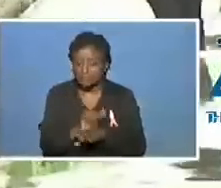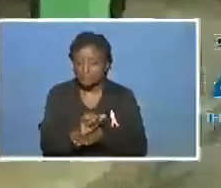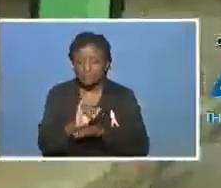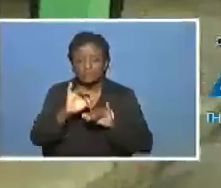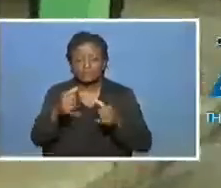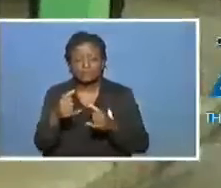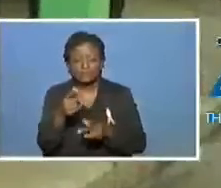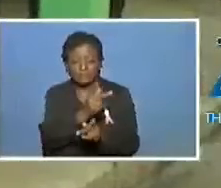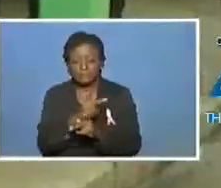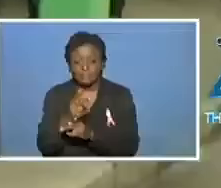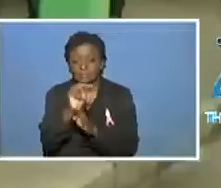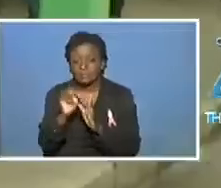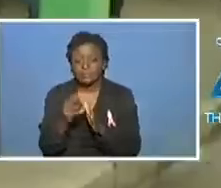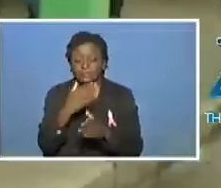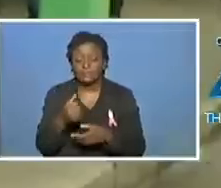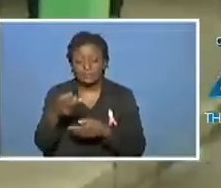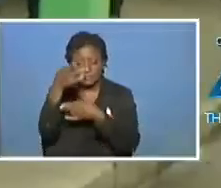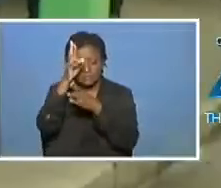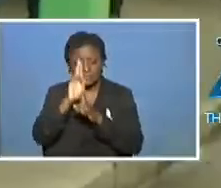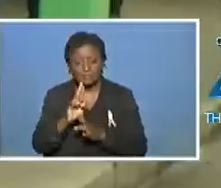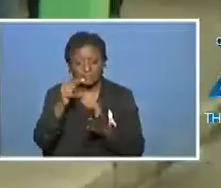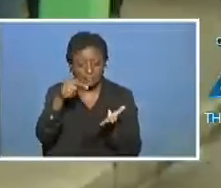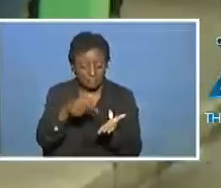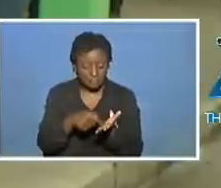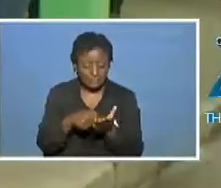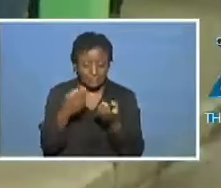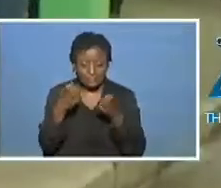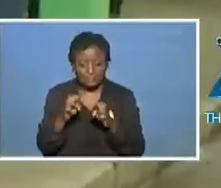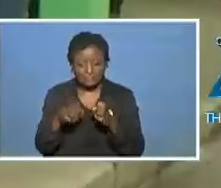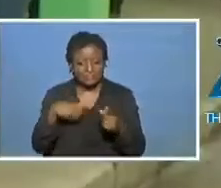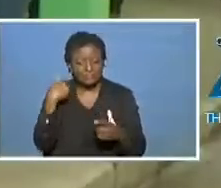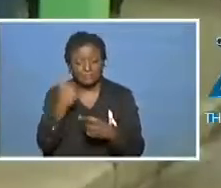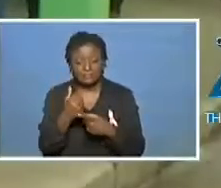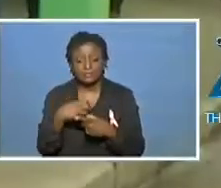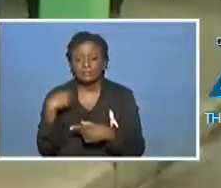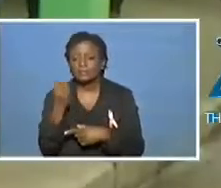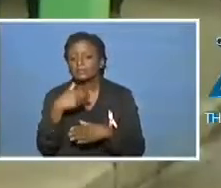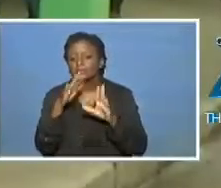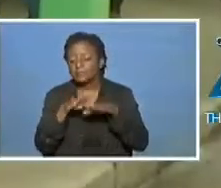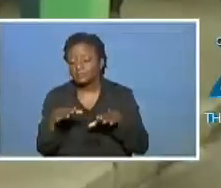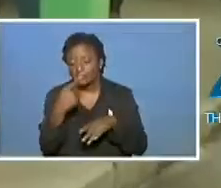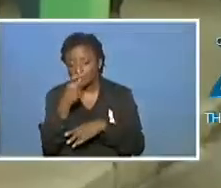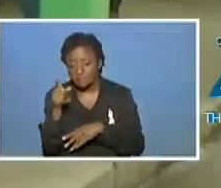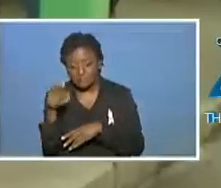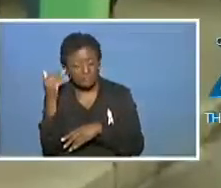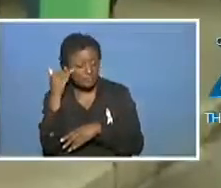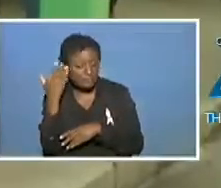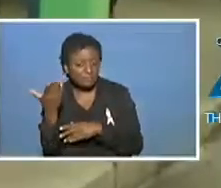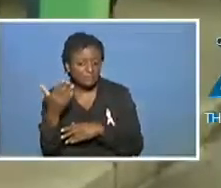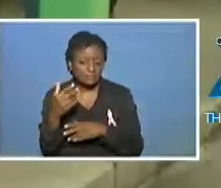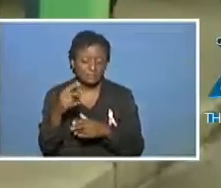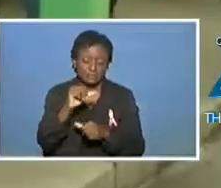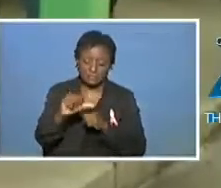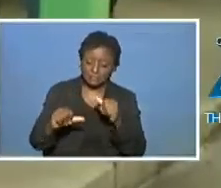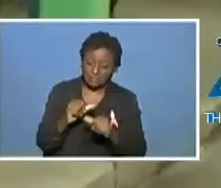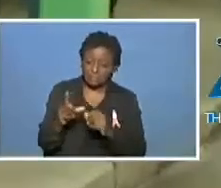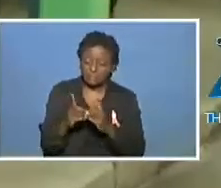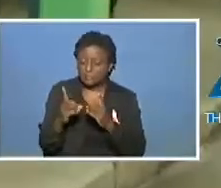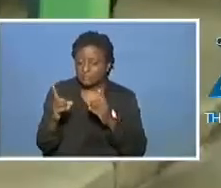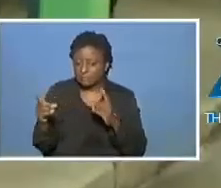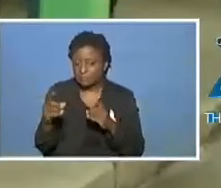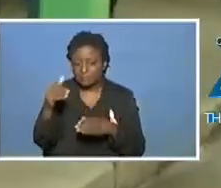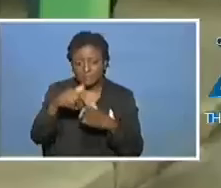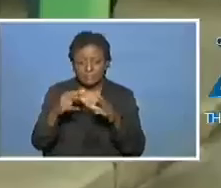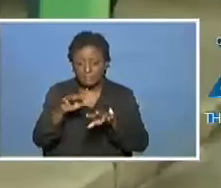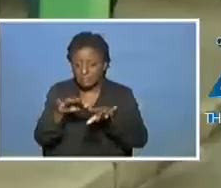respect. This event is impacting our children because, they have been socially distant in